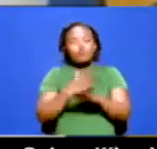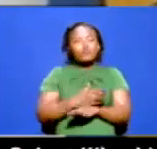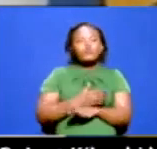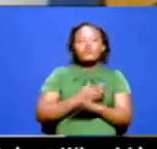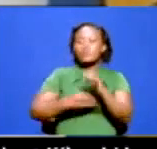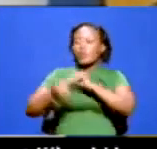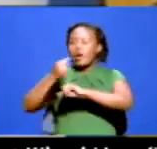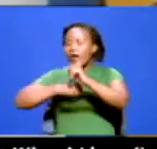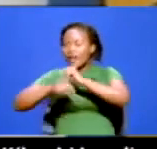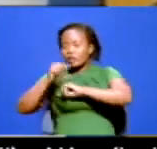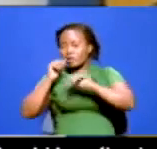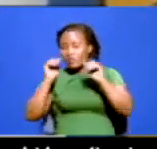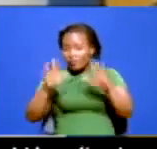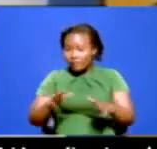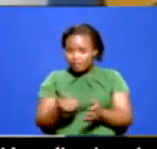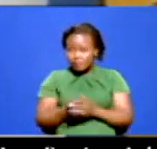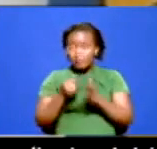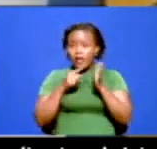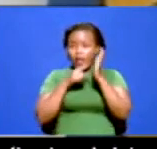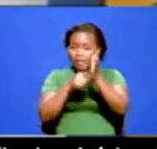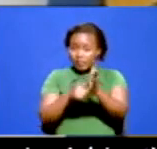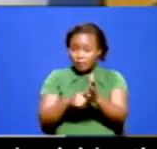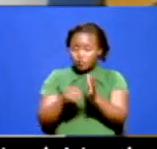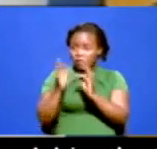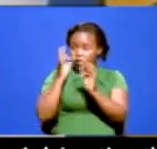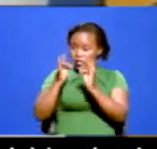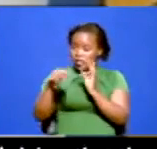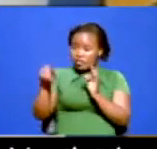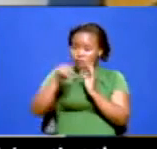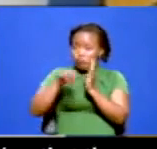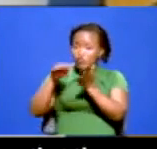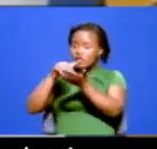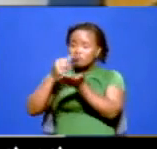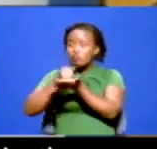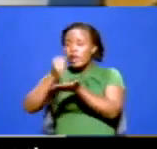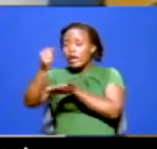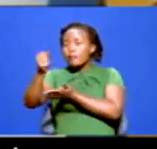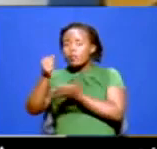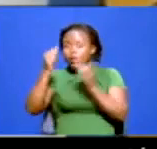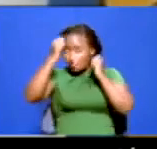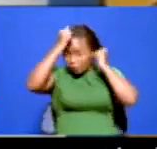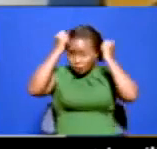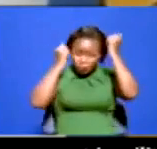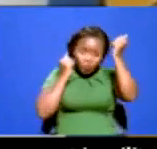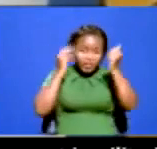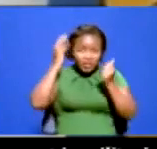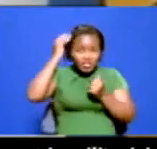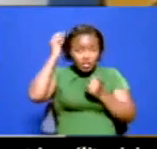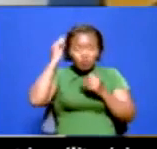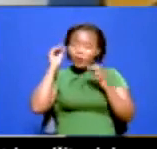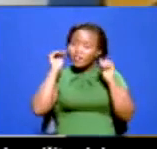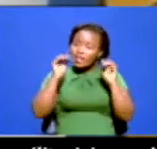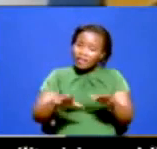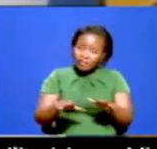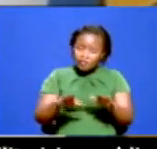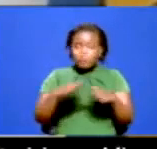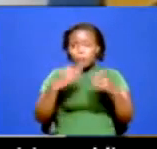example, if we didn't have troops in Somalia, if we didn't have troops from Mandera to